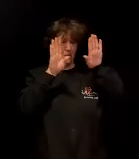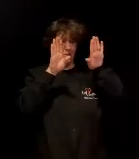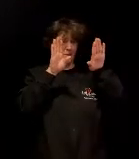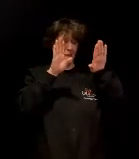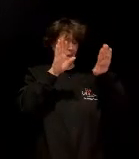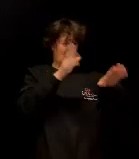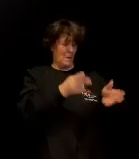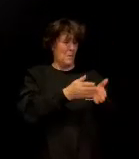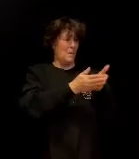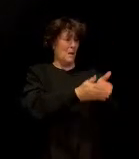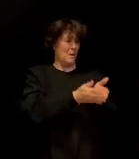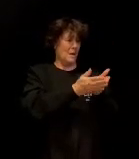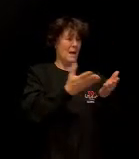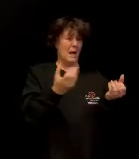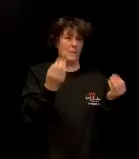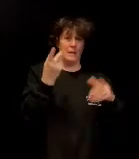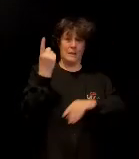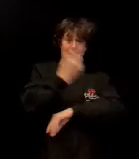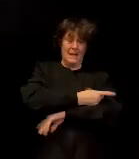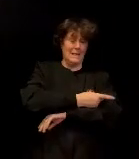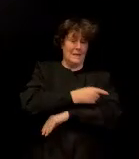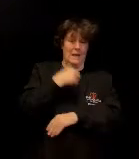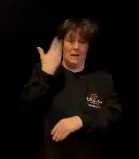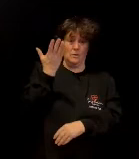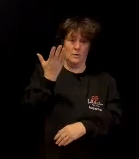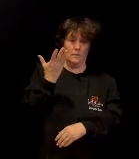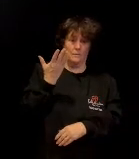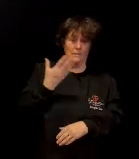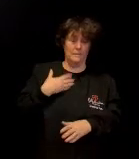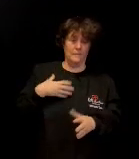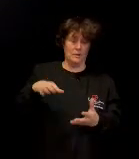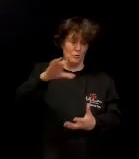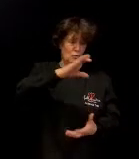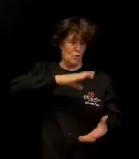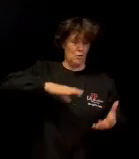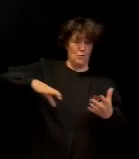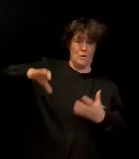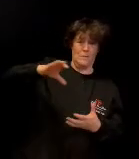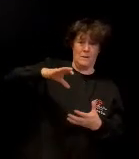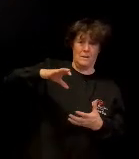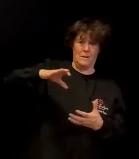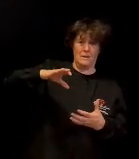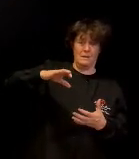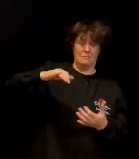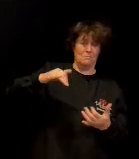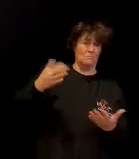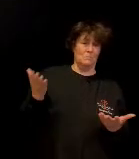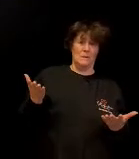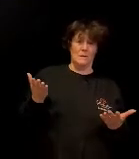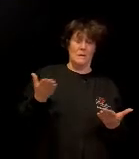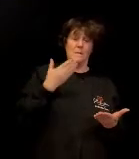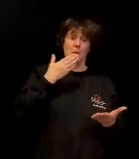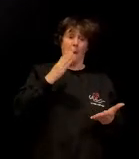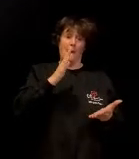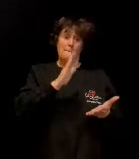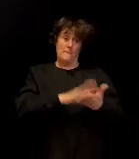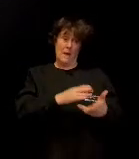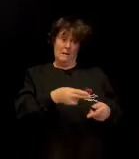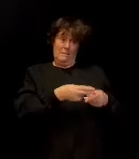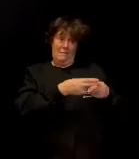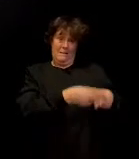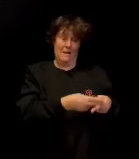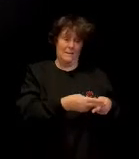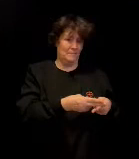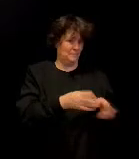on the boat. They've been, I don't know how many days it was. They was in a storm called Euroclodon. If you're in any storm named Euroclodon, it's bad. I don't care what it